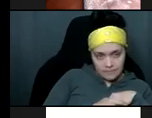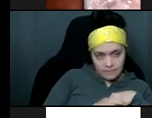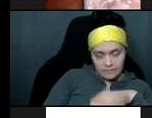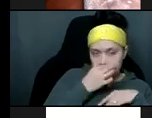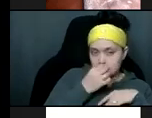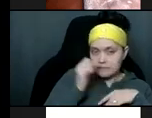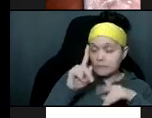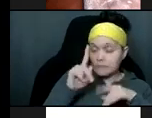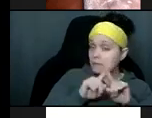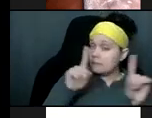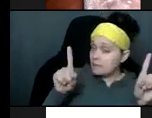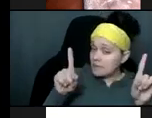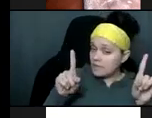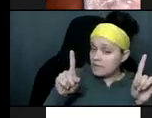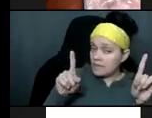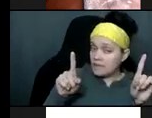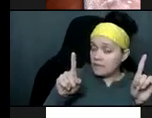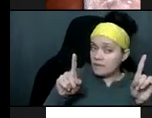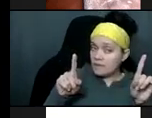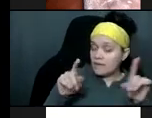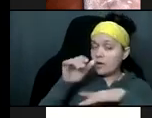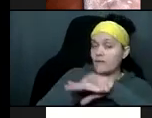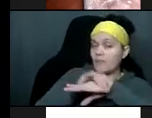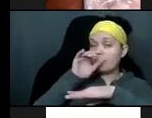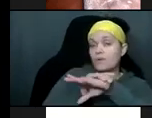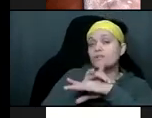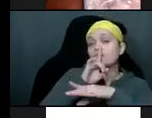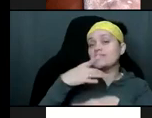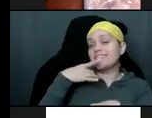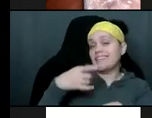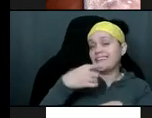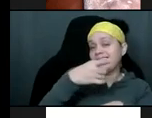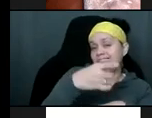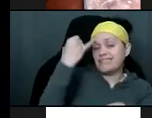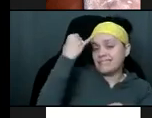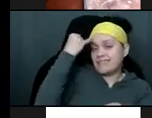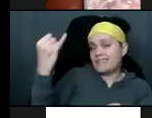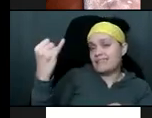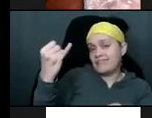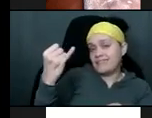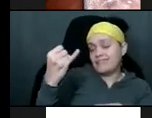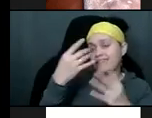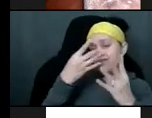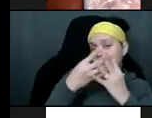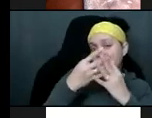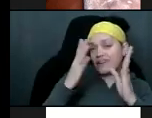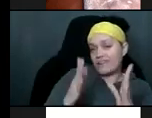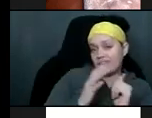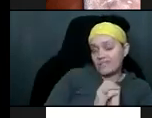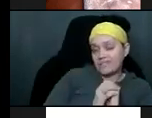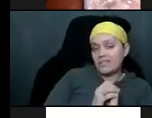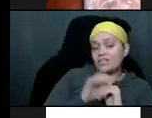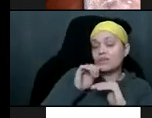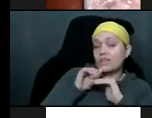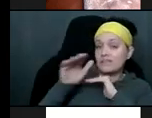Okay, but the British really like this idea of the convicts. So they keep